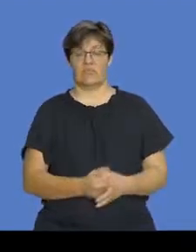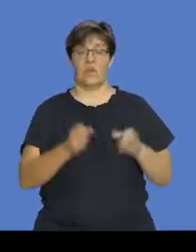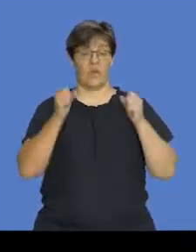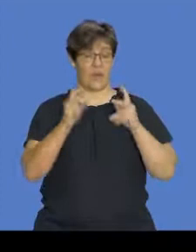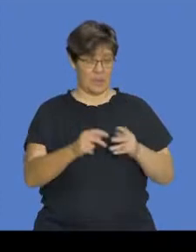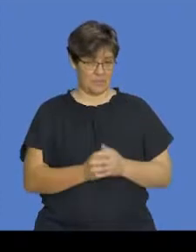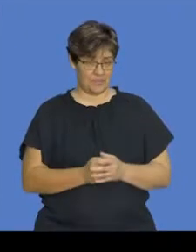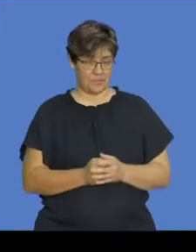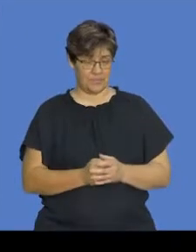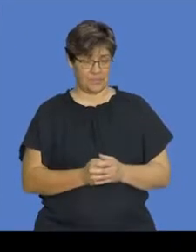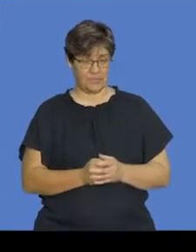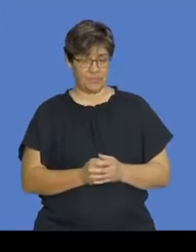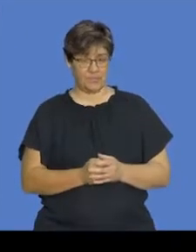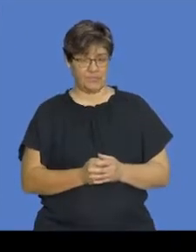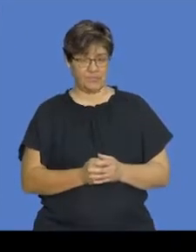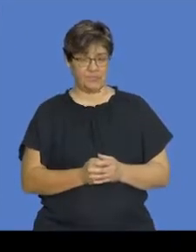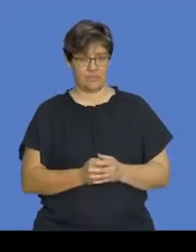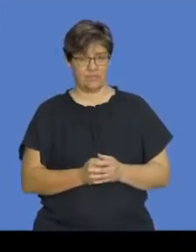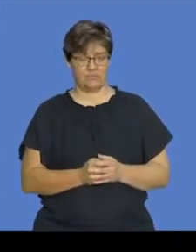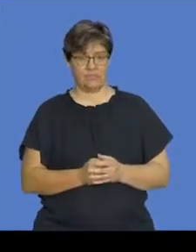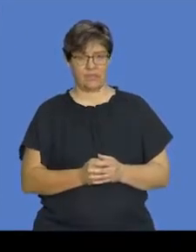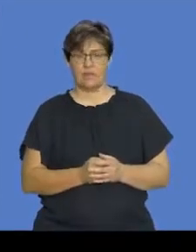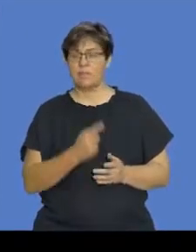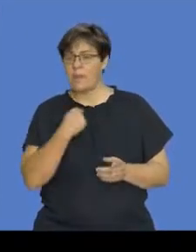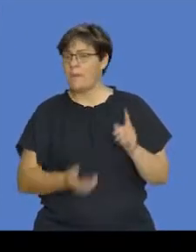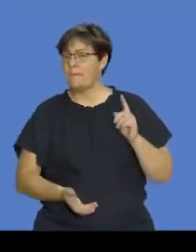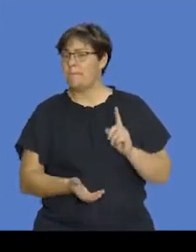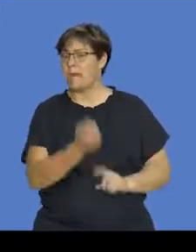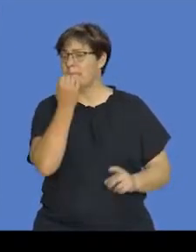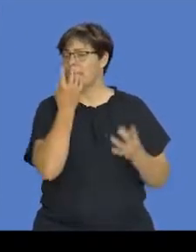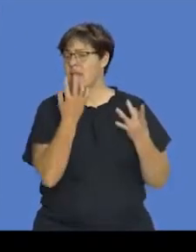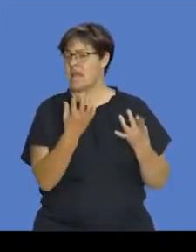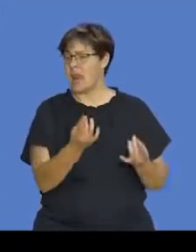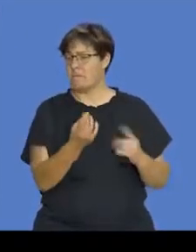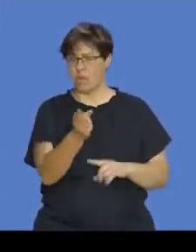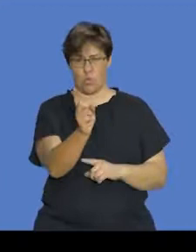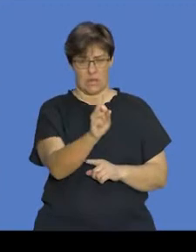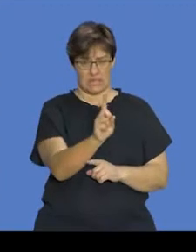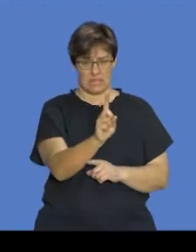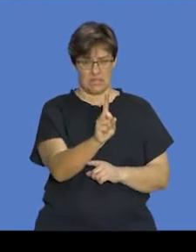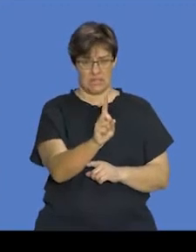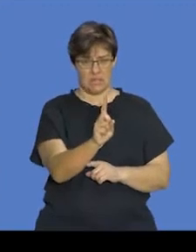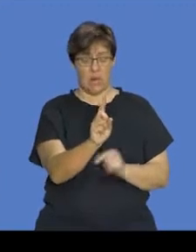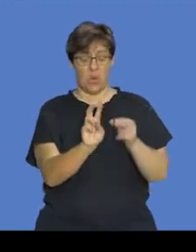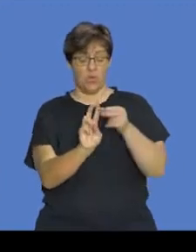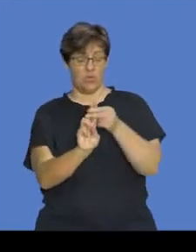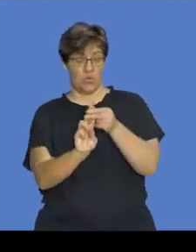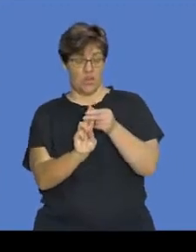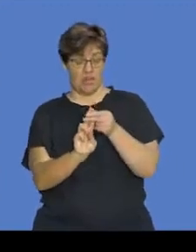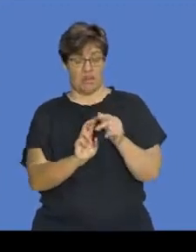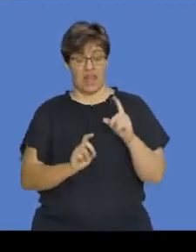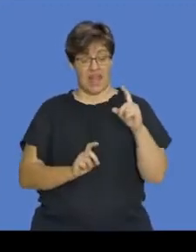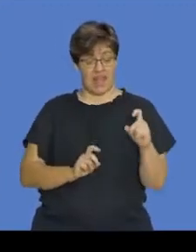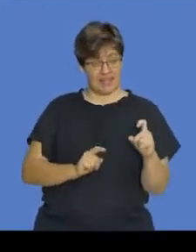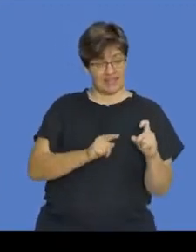Right, what's the number that we can find in the union of